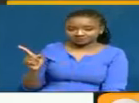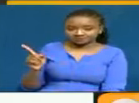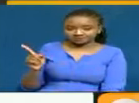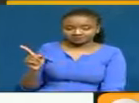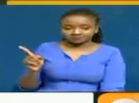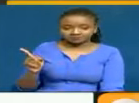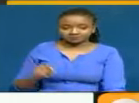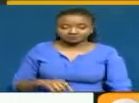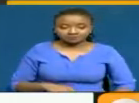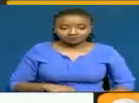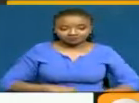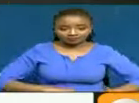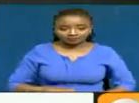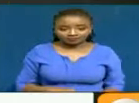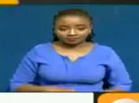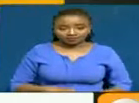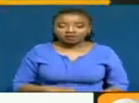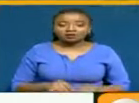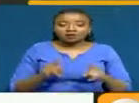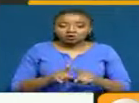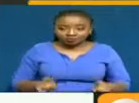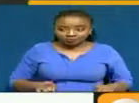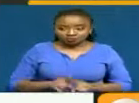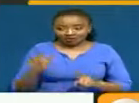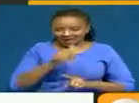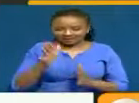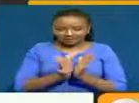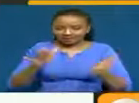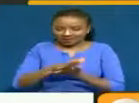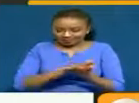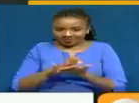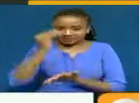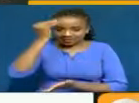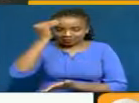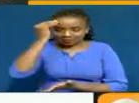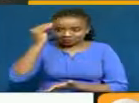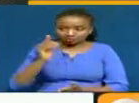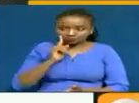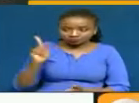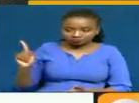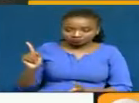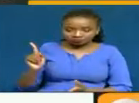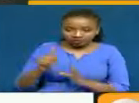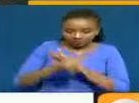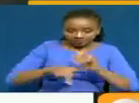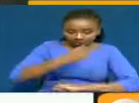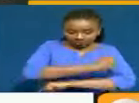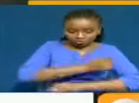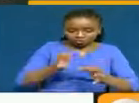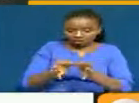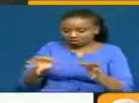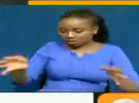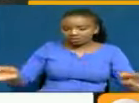secondary and 3 for senior secondary. For public basic education, the distance between 2 primary schools must be